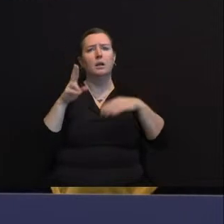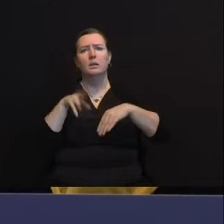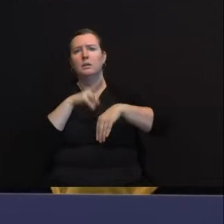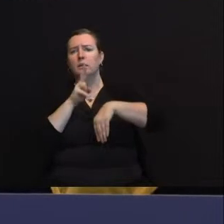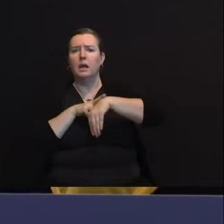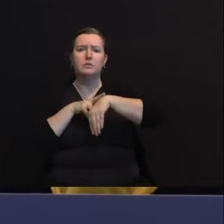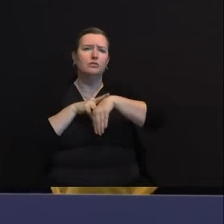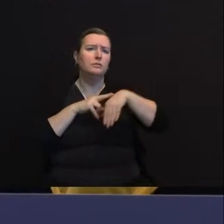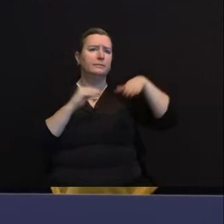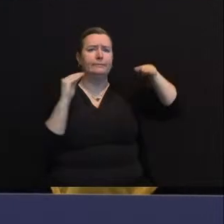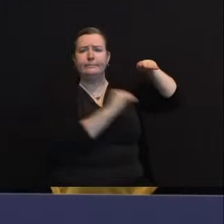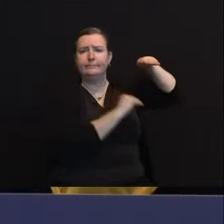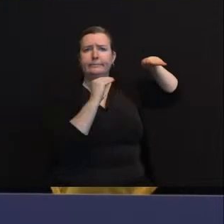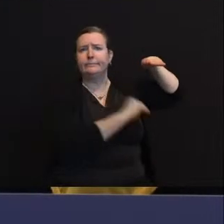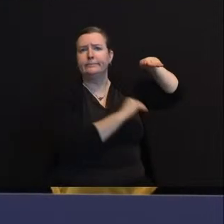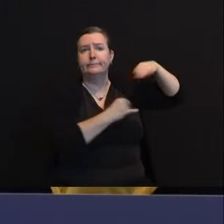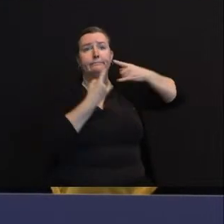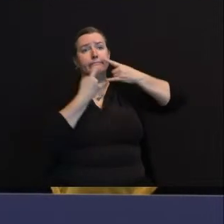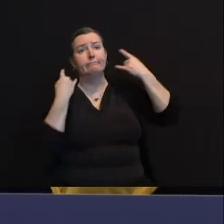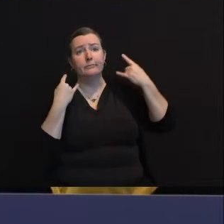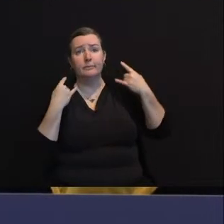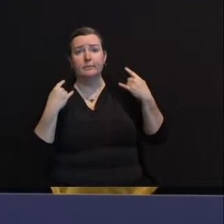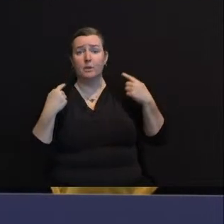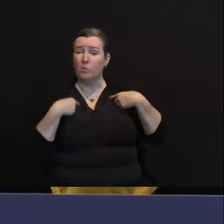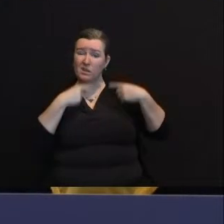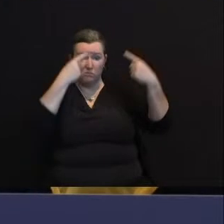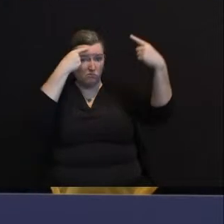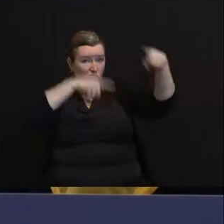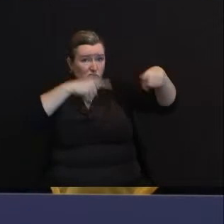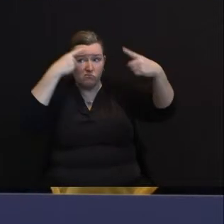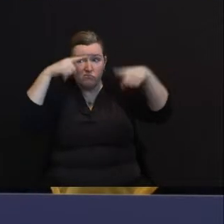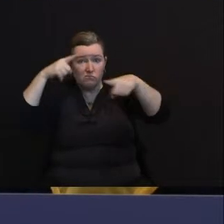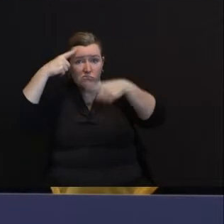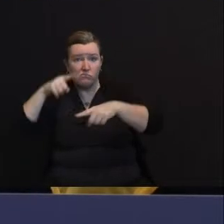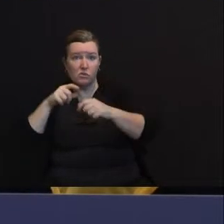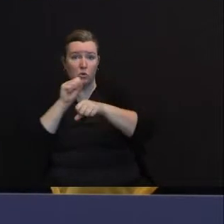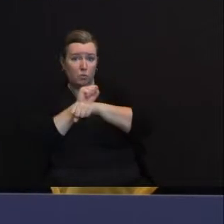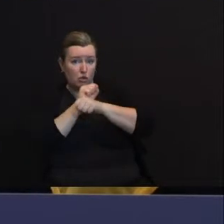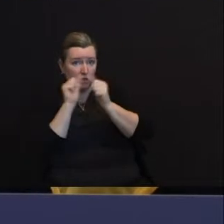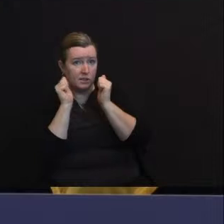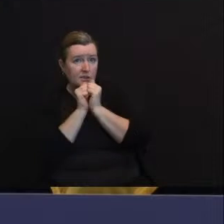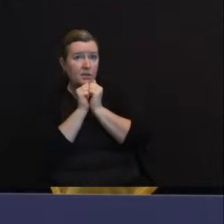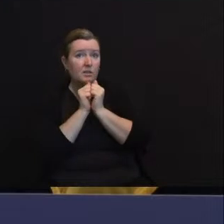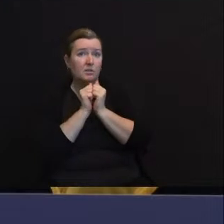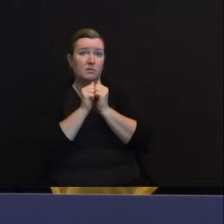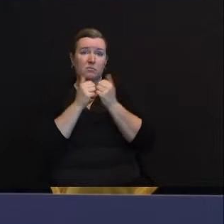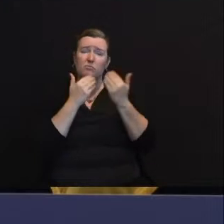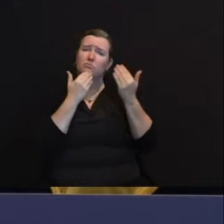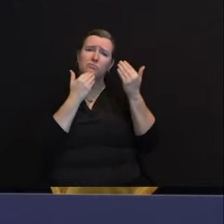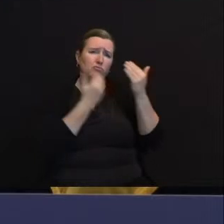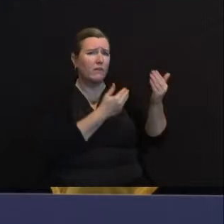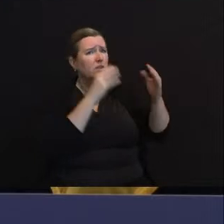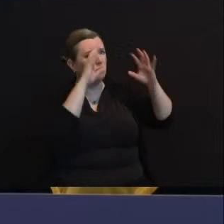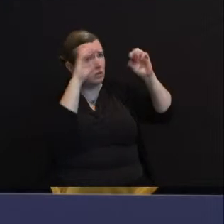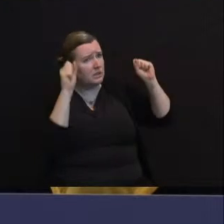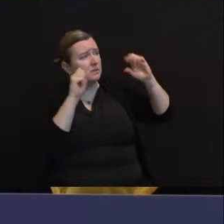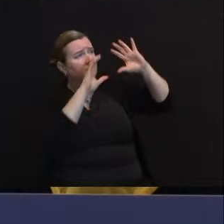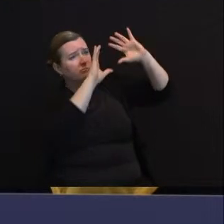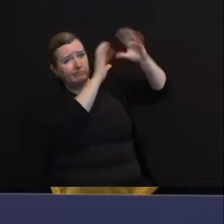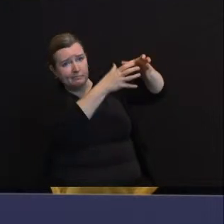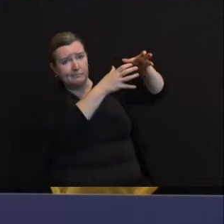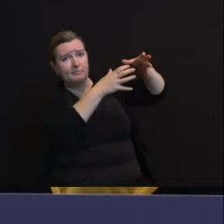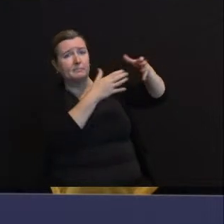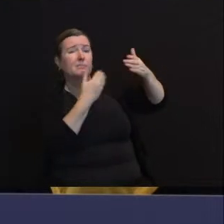fact of the matter is we found common ground. And I will forever be grateful to the President and the administration for finding that common